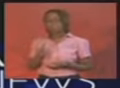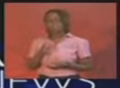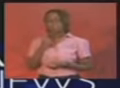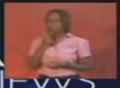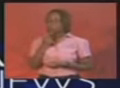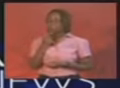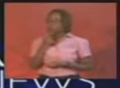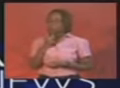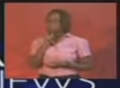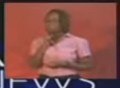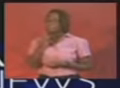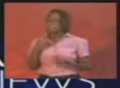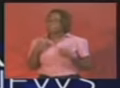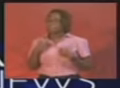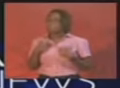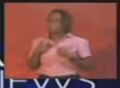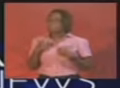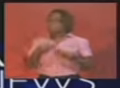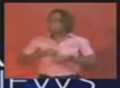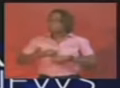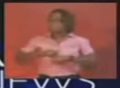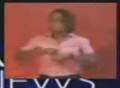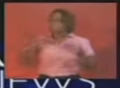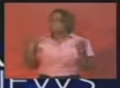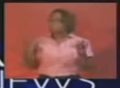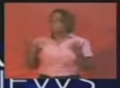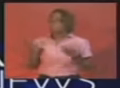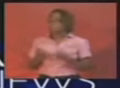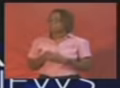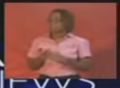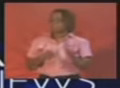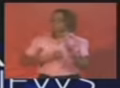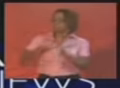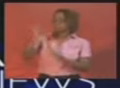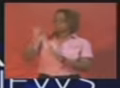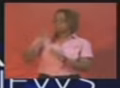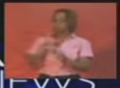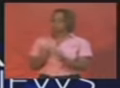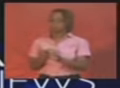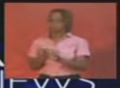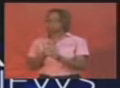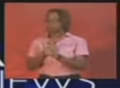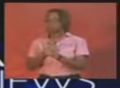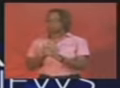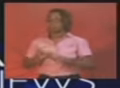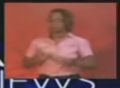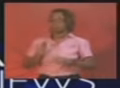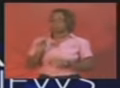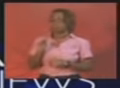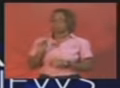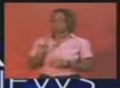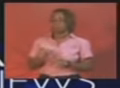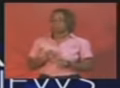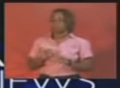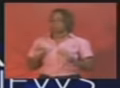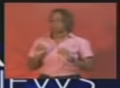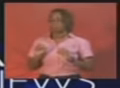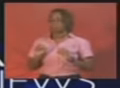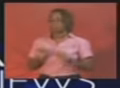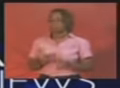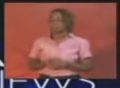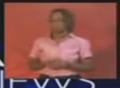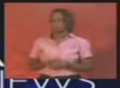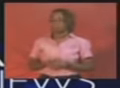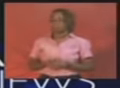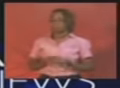to lift the ban on contact sports. Can we see that maybe, in the near future? Thank